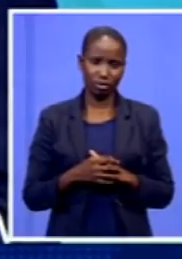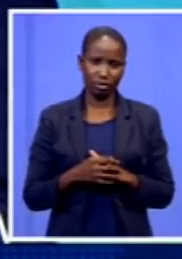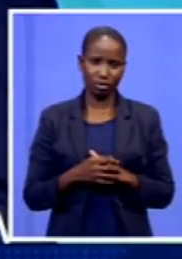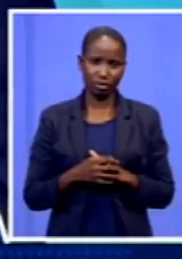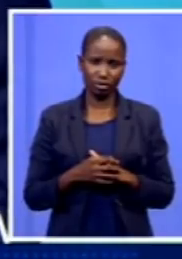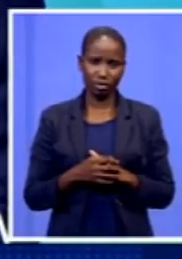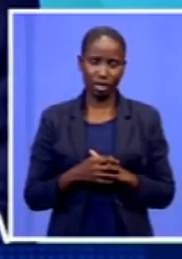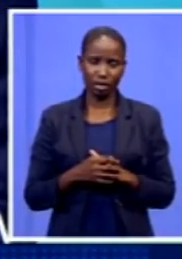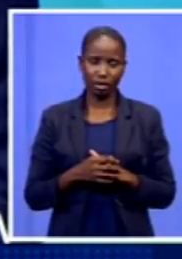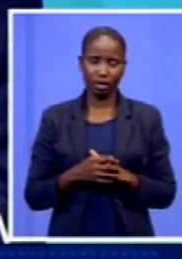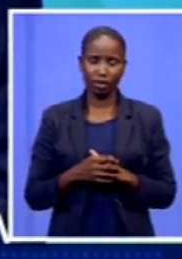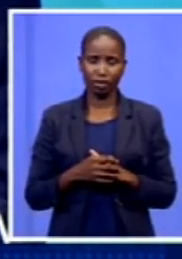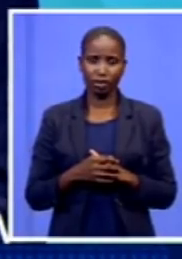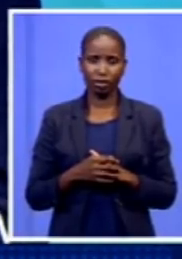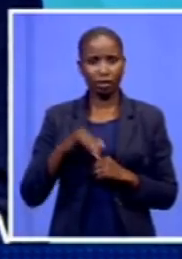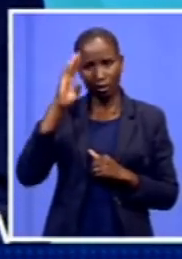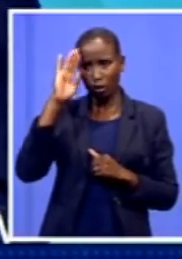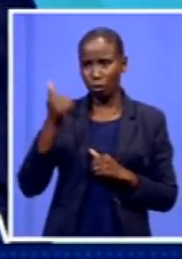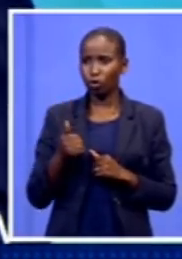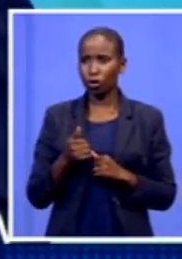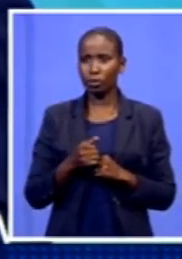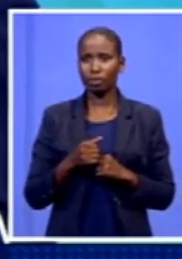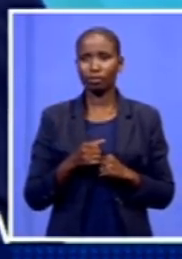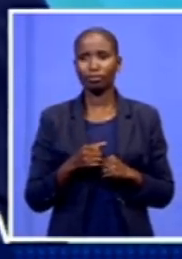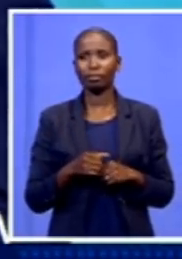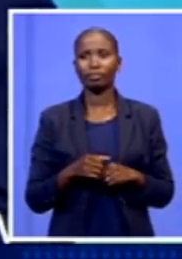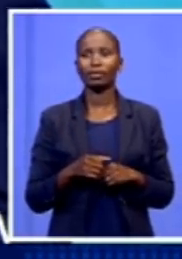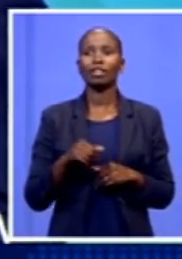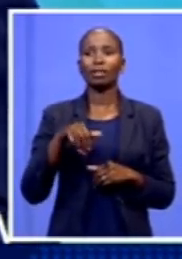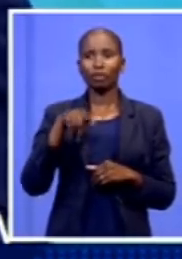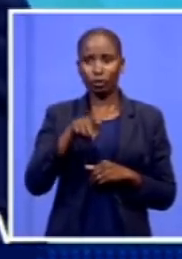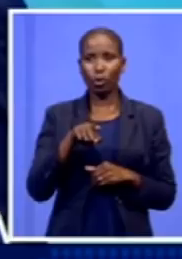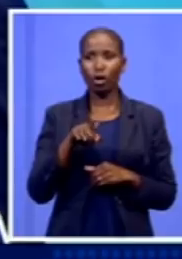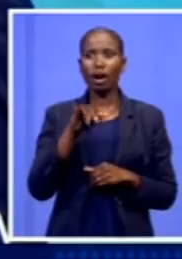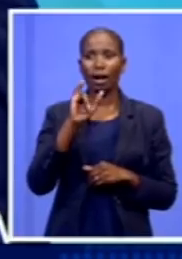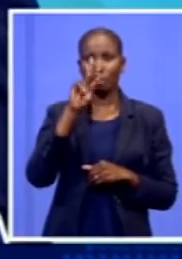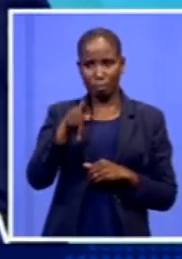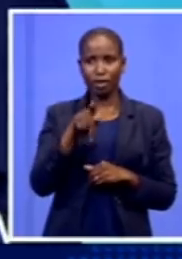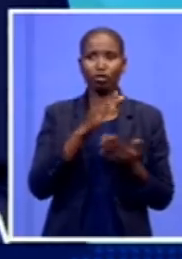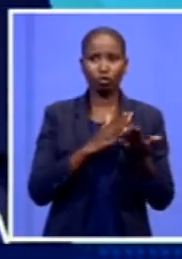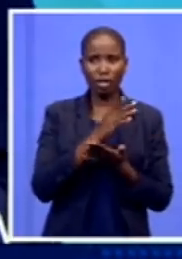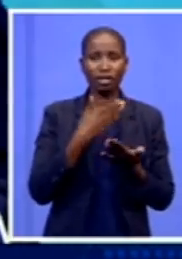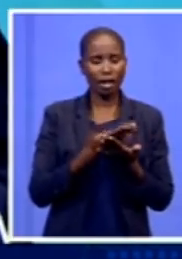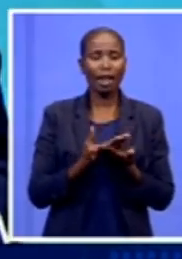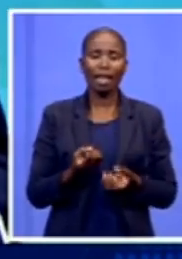haven't changed since discussions in South Africa on that before. We know about this, and